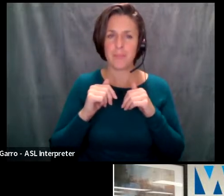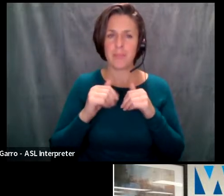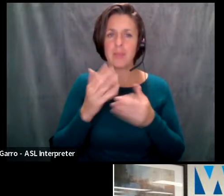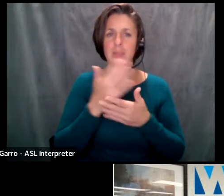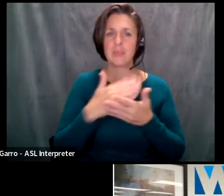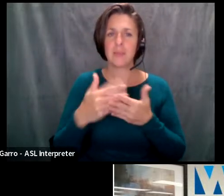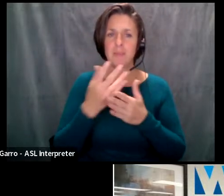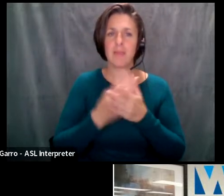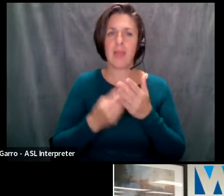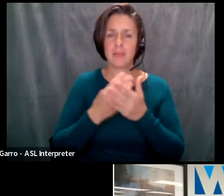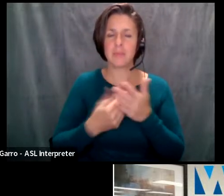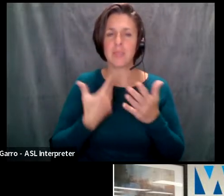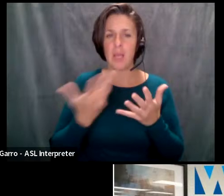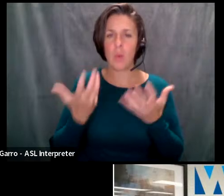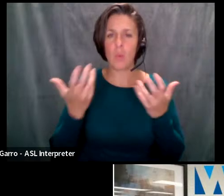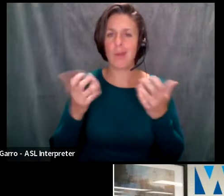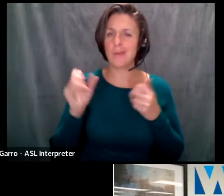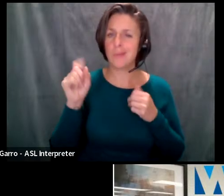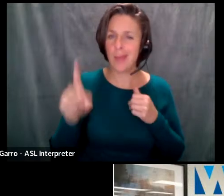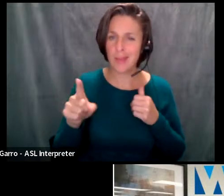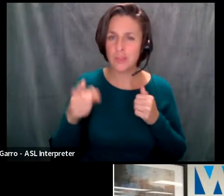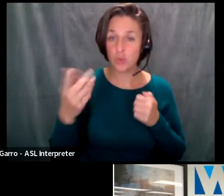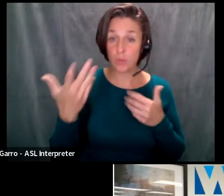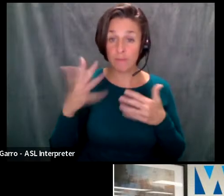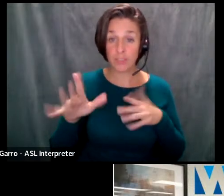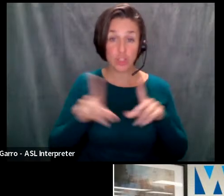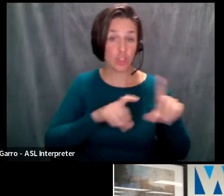absences, I wanted to ask, have you surveyed